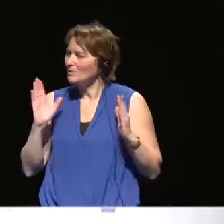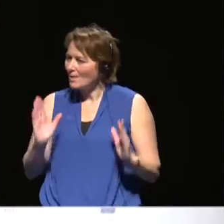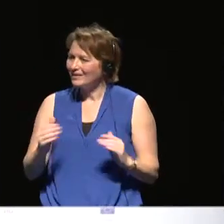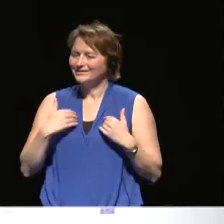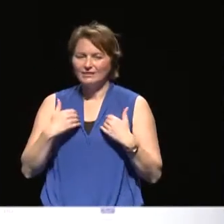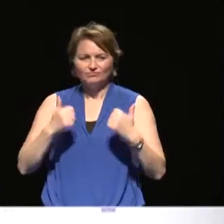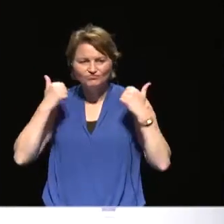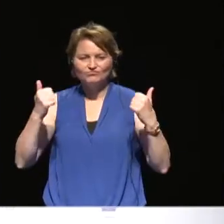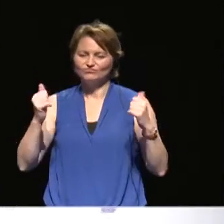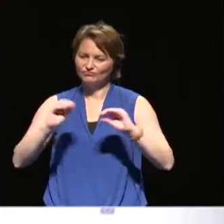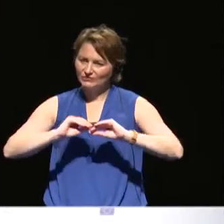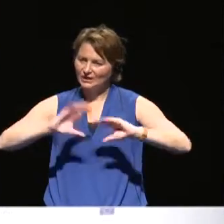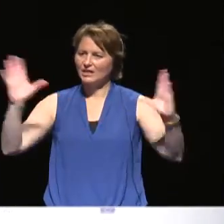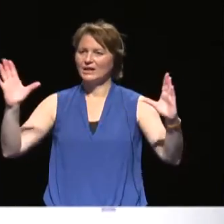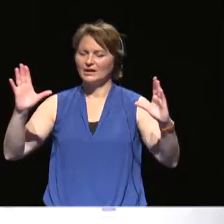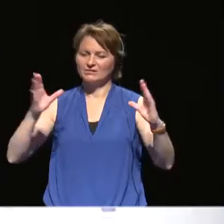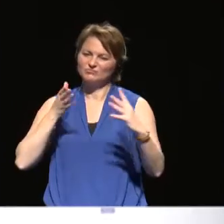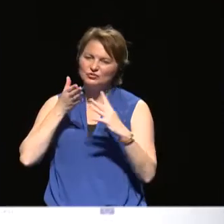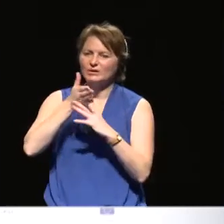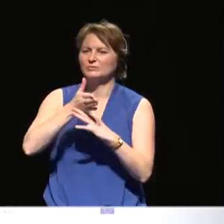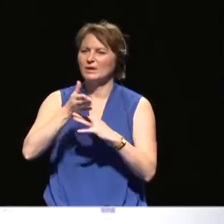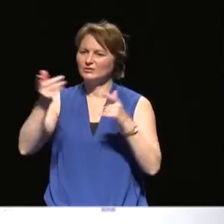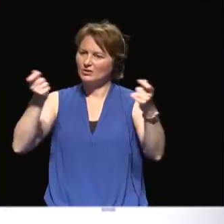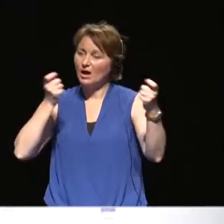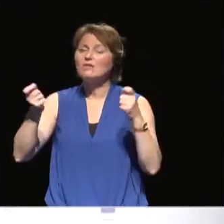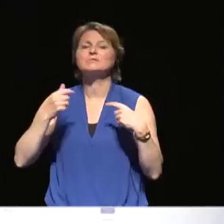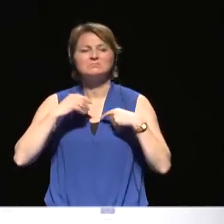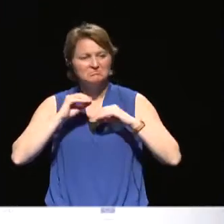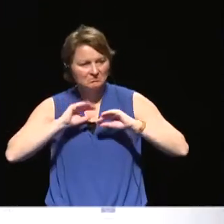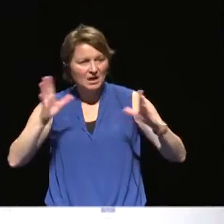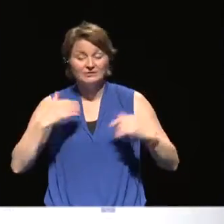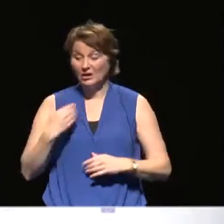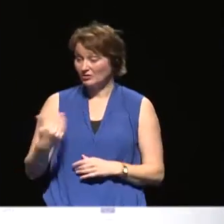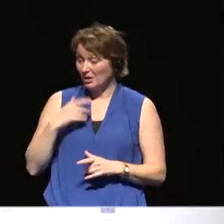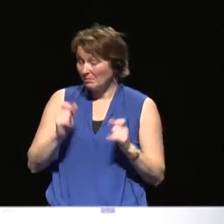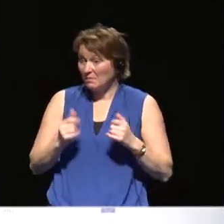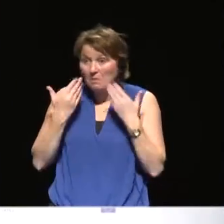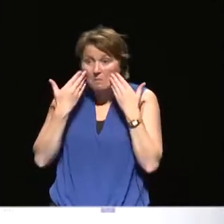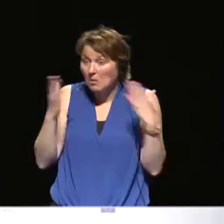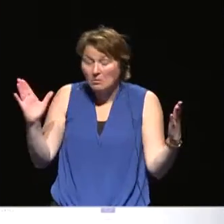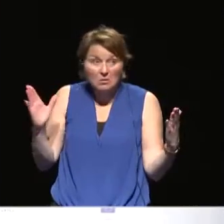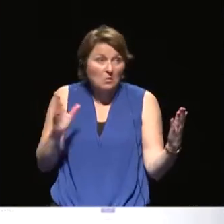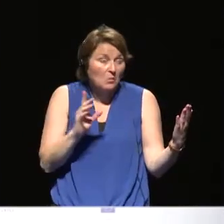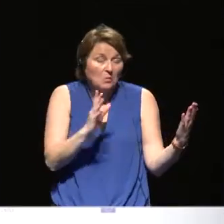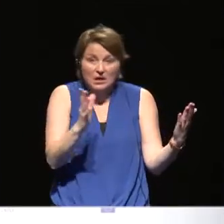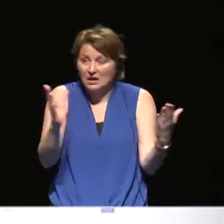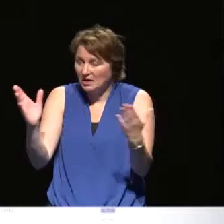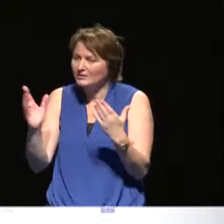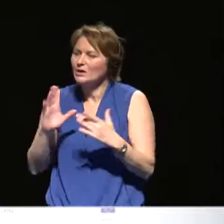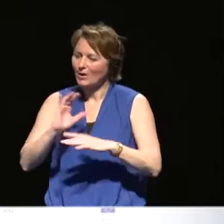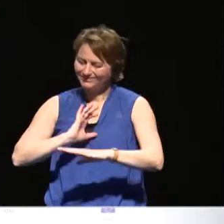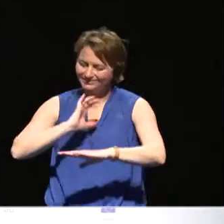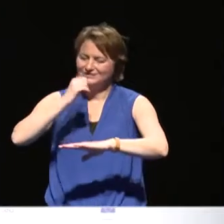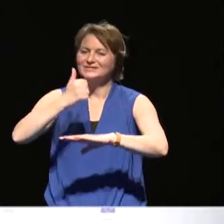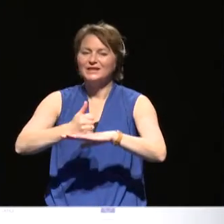without transparency, the population and young people won't know how the money is being spent. So it is necessary to set up these